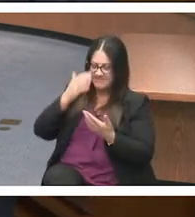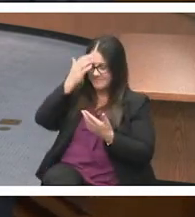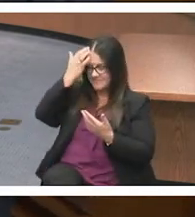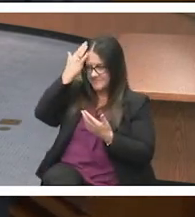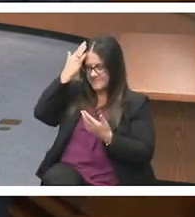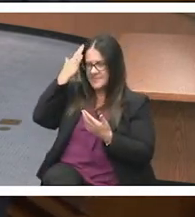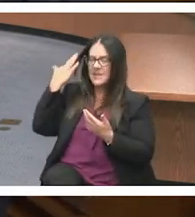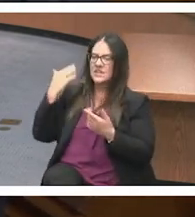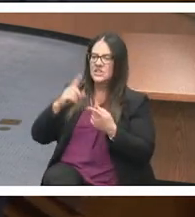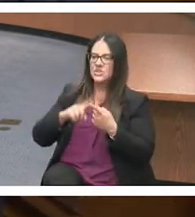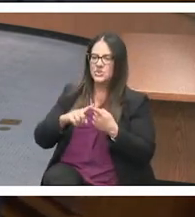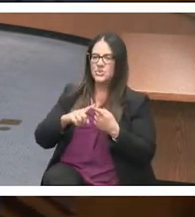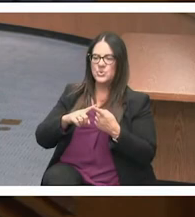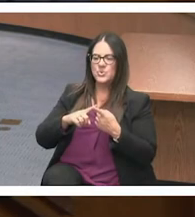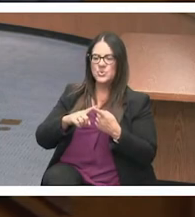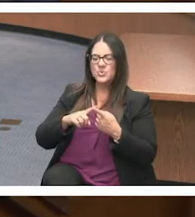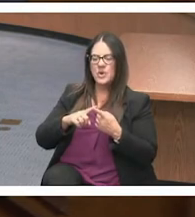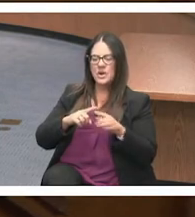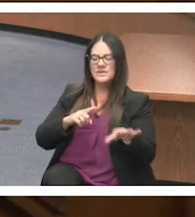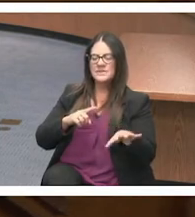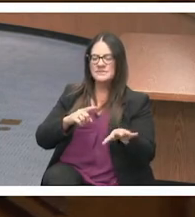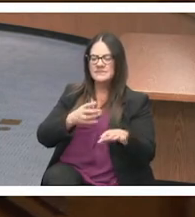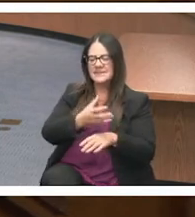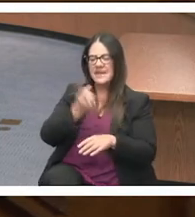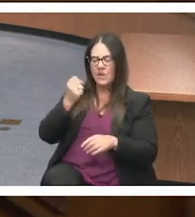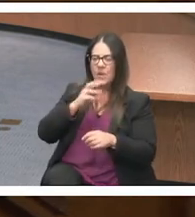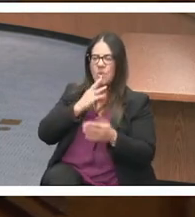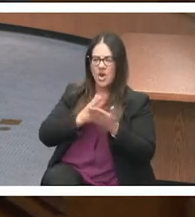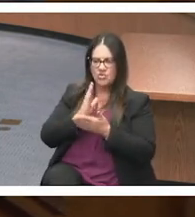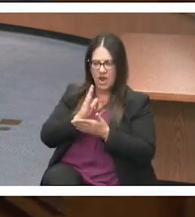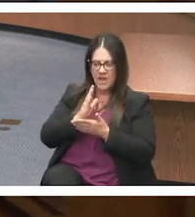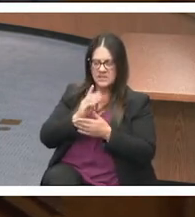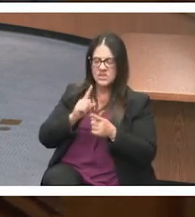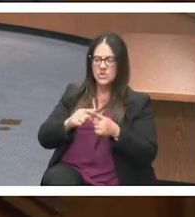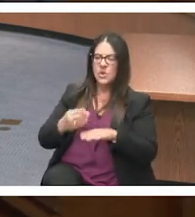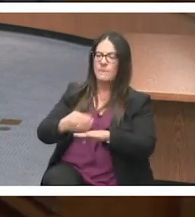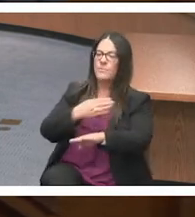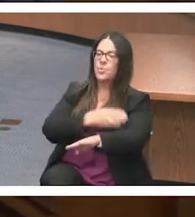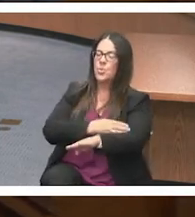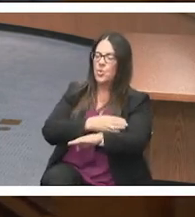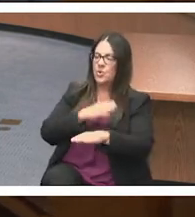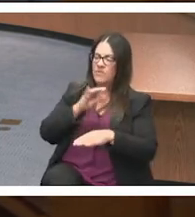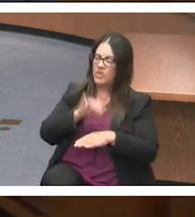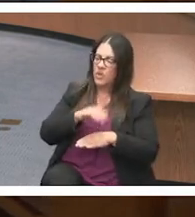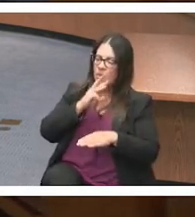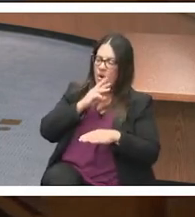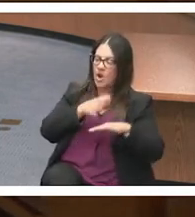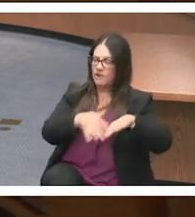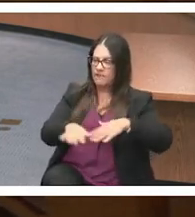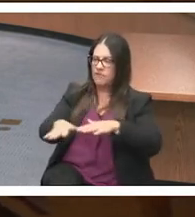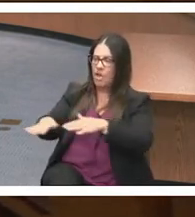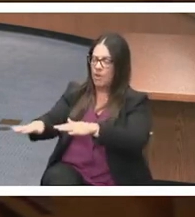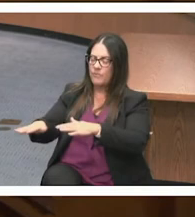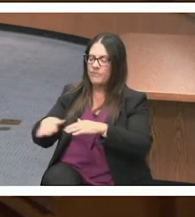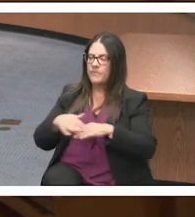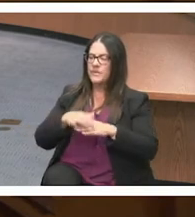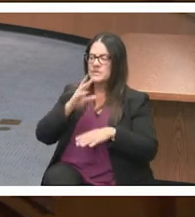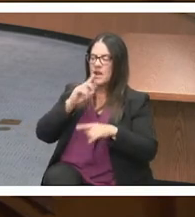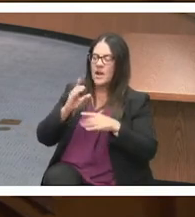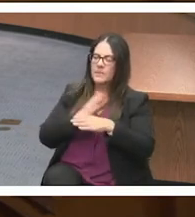adjudicate water rights, and address litigation to improve those water flows. We're talking